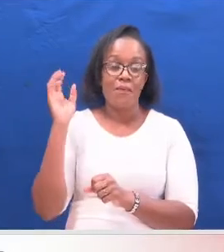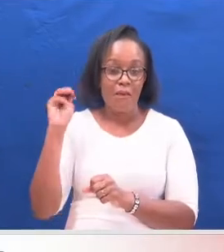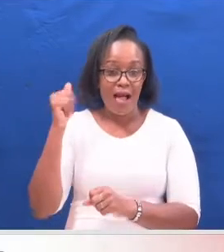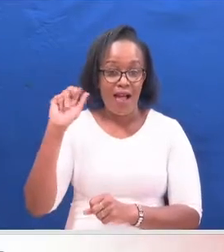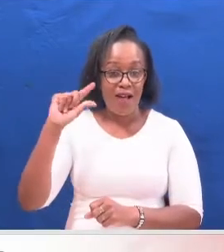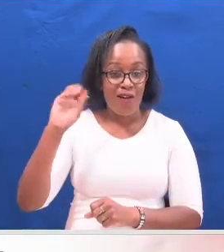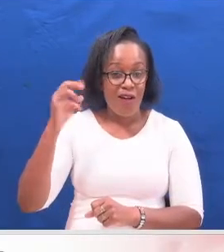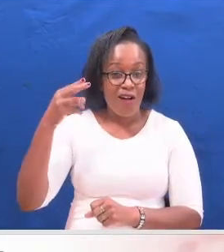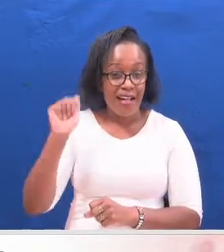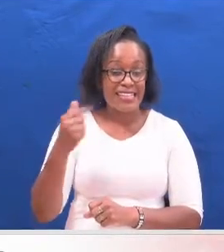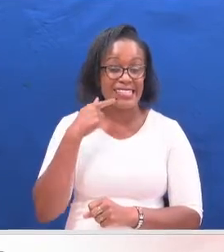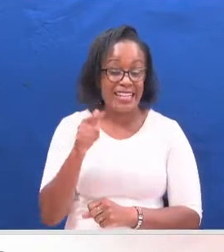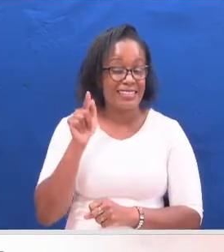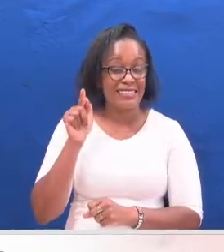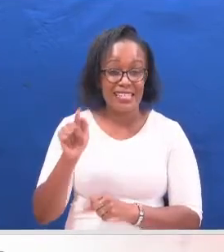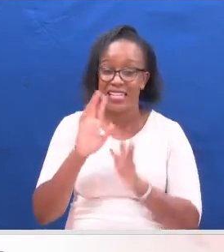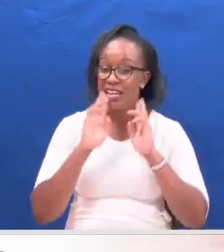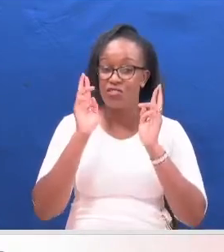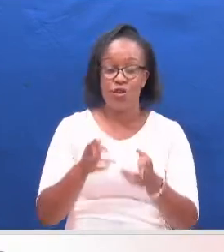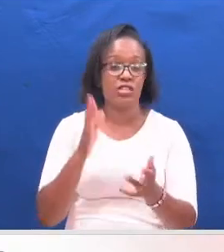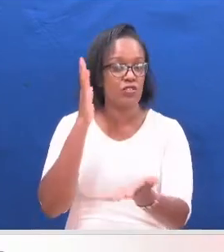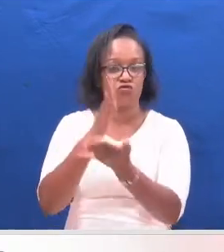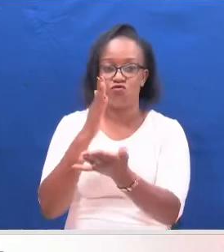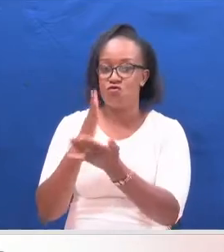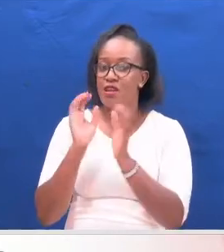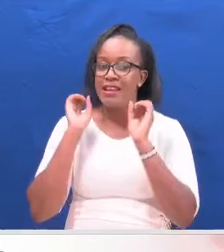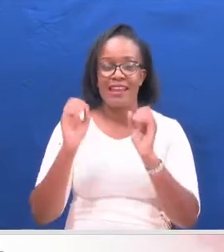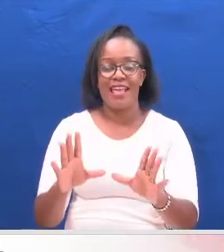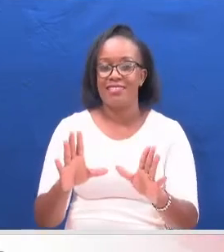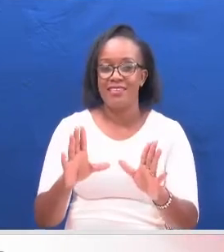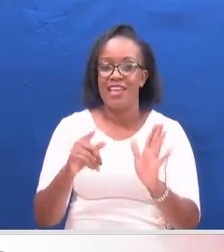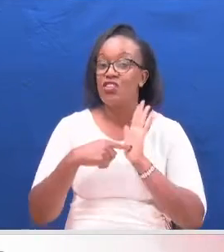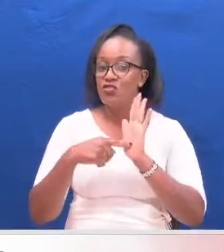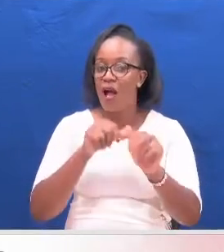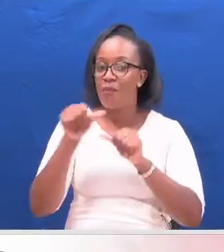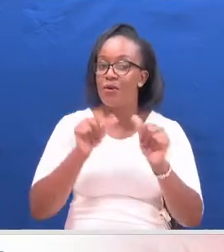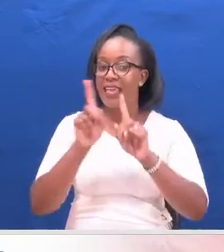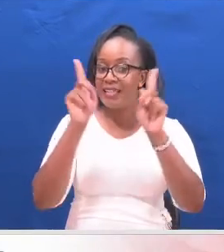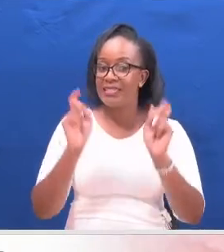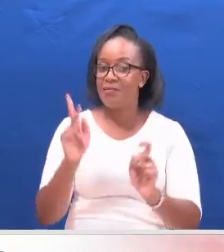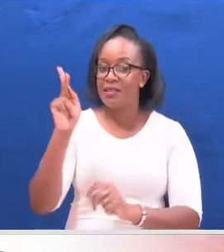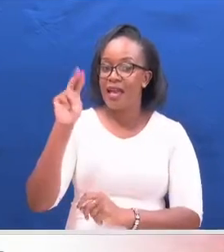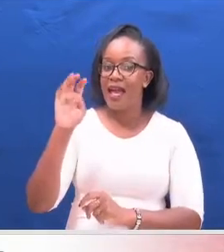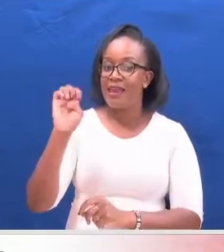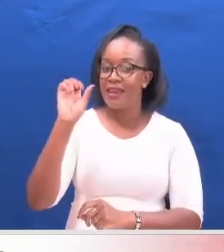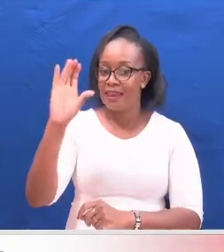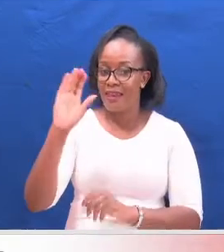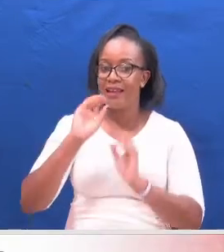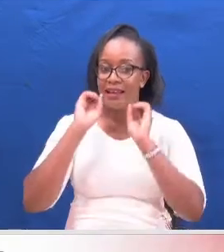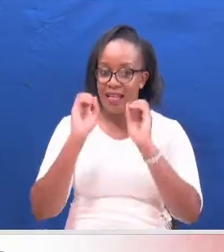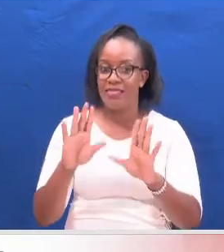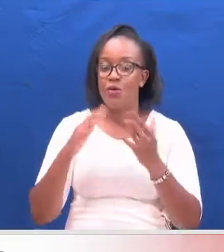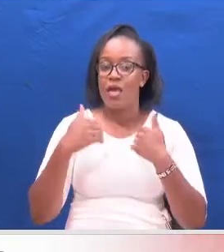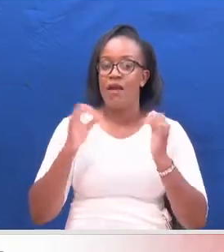year are not a reflection of the forthcoming national examinations. Our Education Affairs reporter Andrin